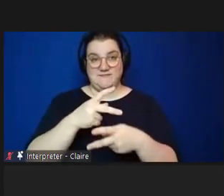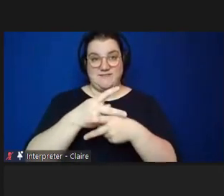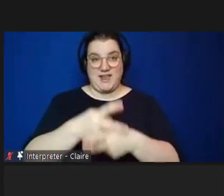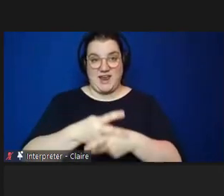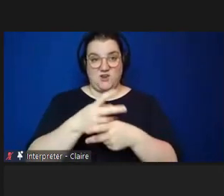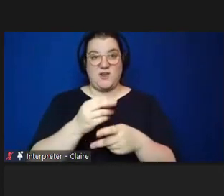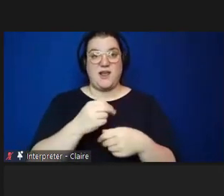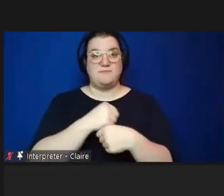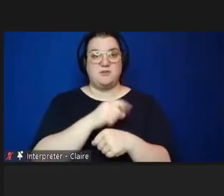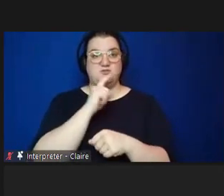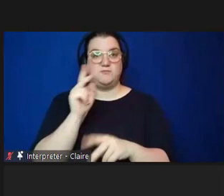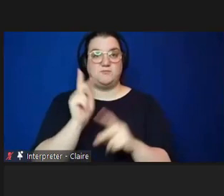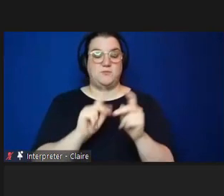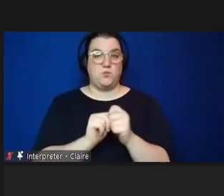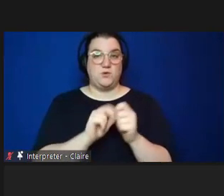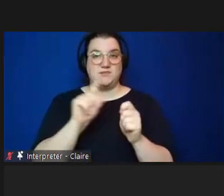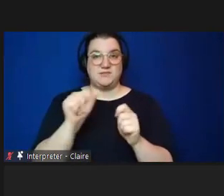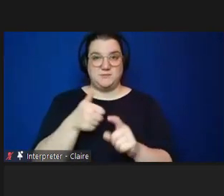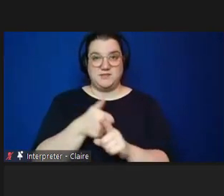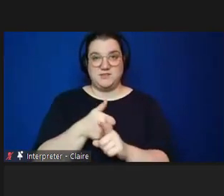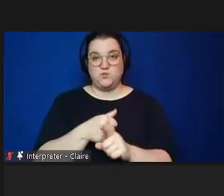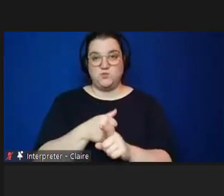with disabilities were not